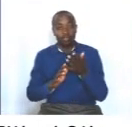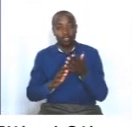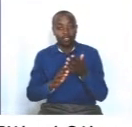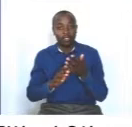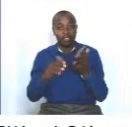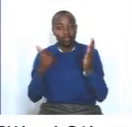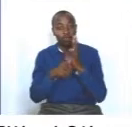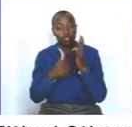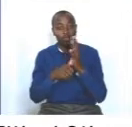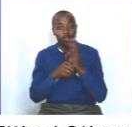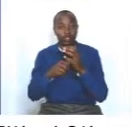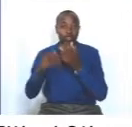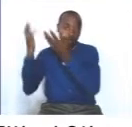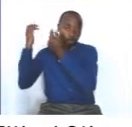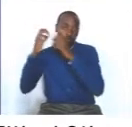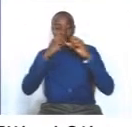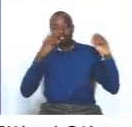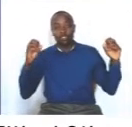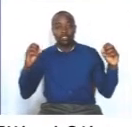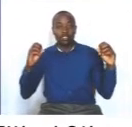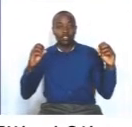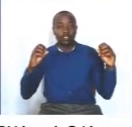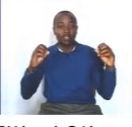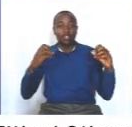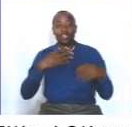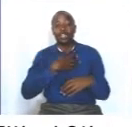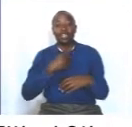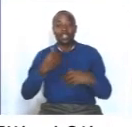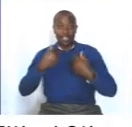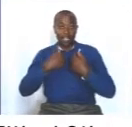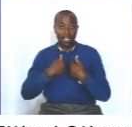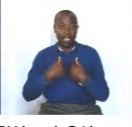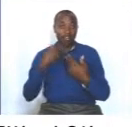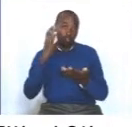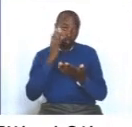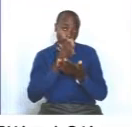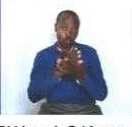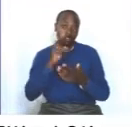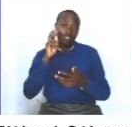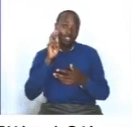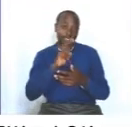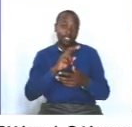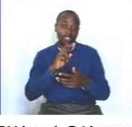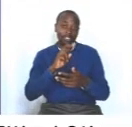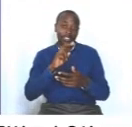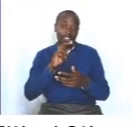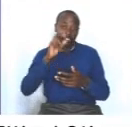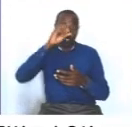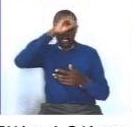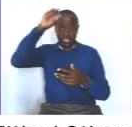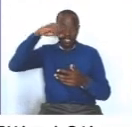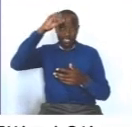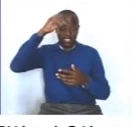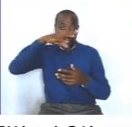misery, hopelessness, lies, and you have likely seen the sun set on